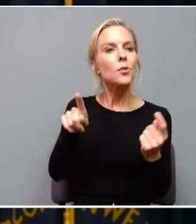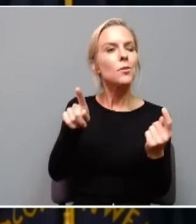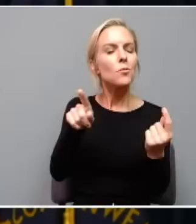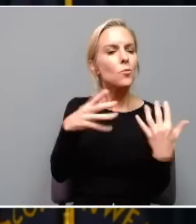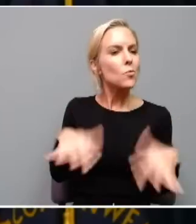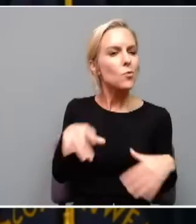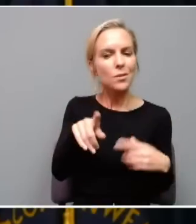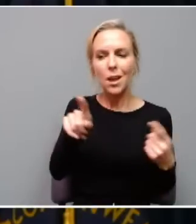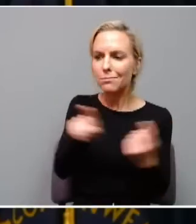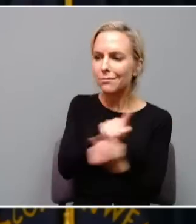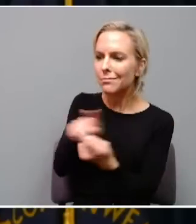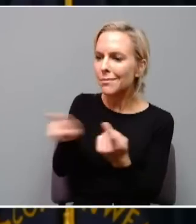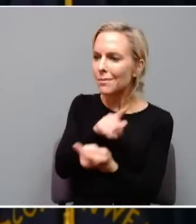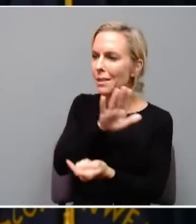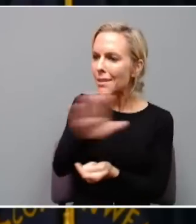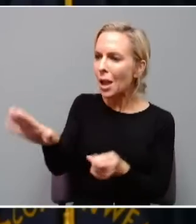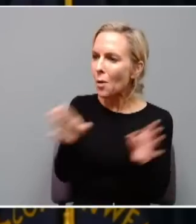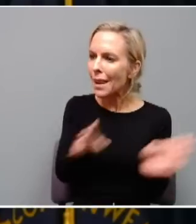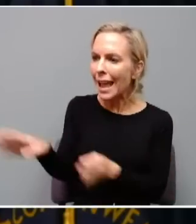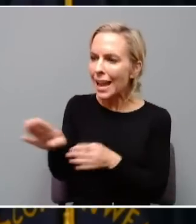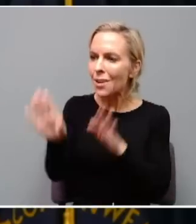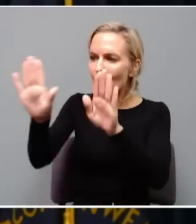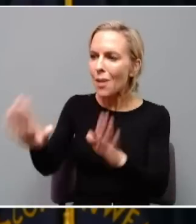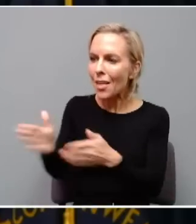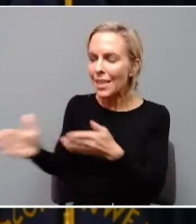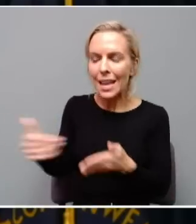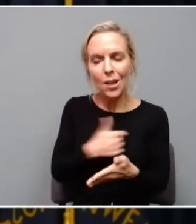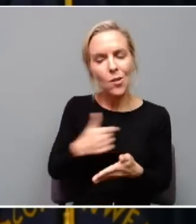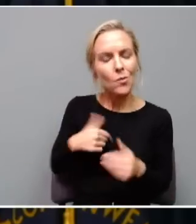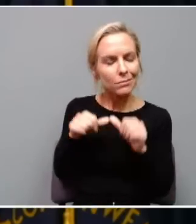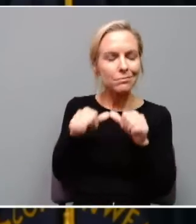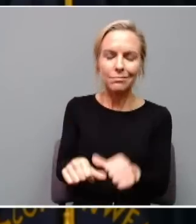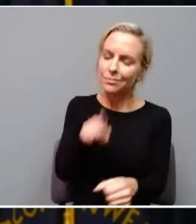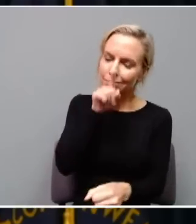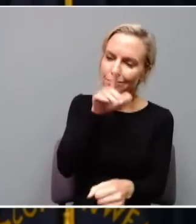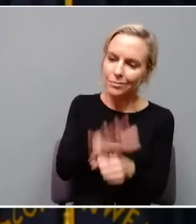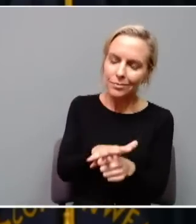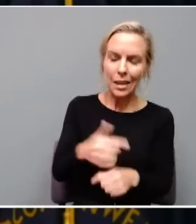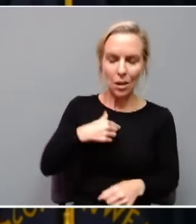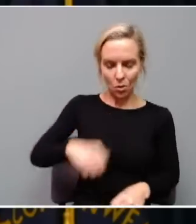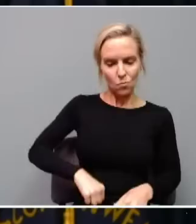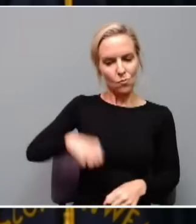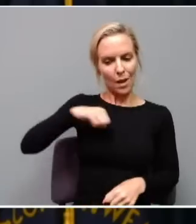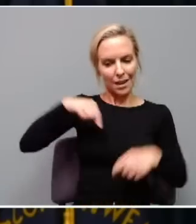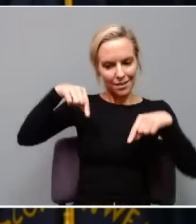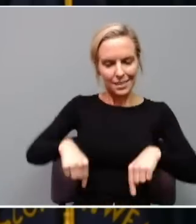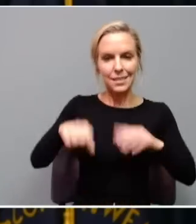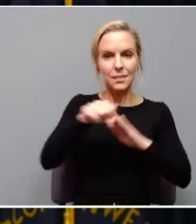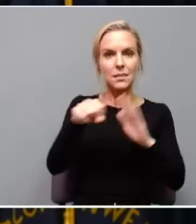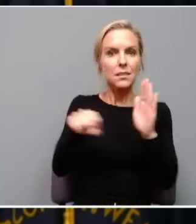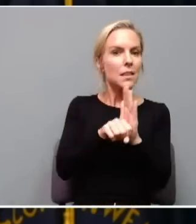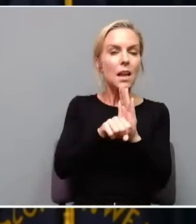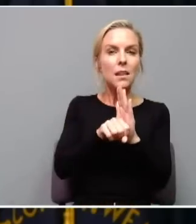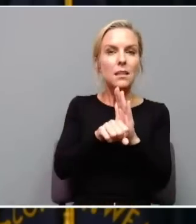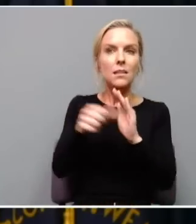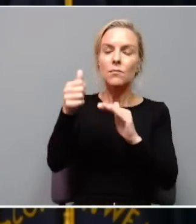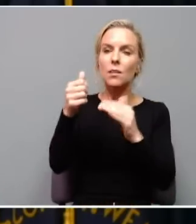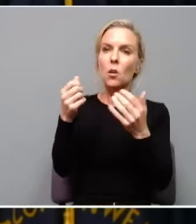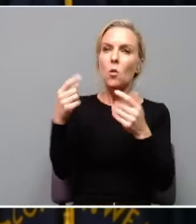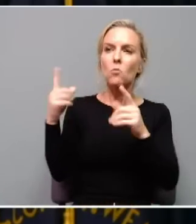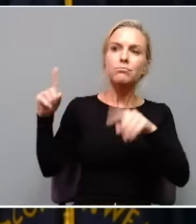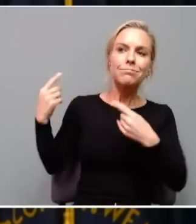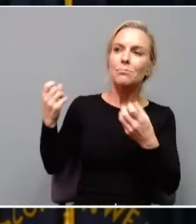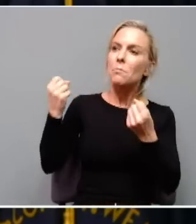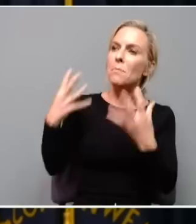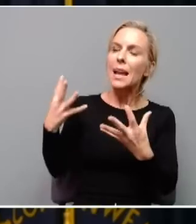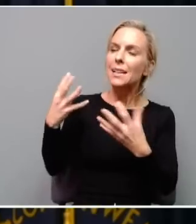to show them our commitment, and we follow through. I'm proud that this state, under many different governors and leadership, has always been a